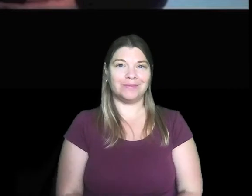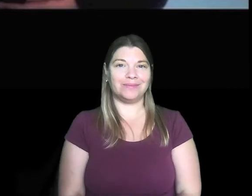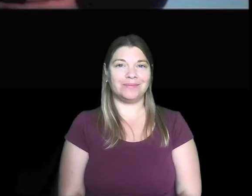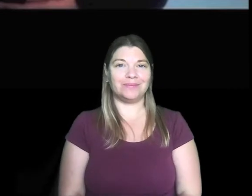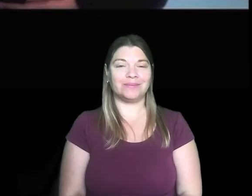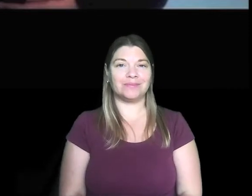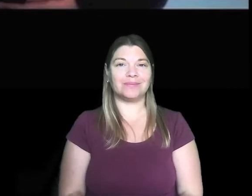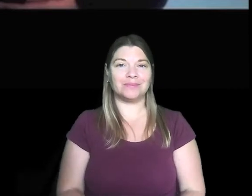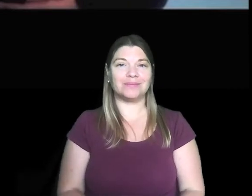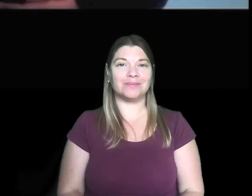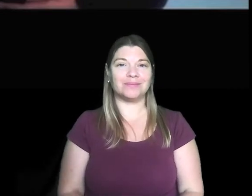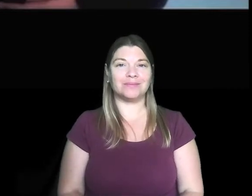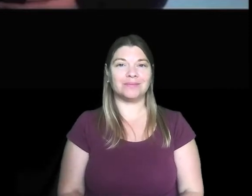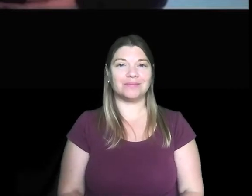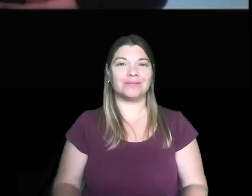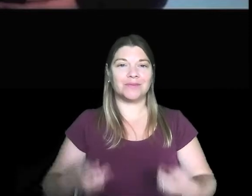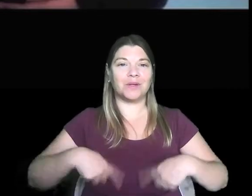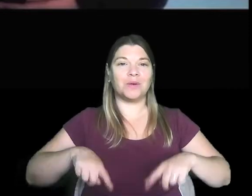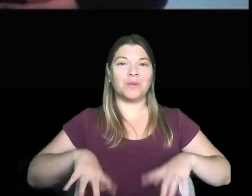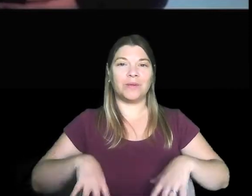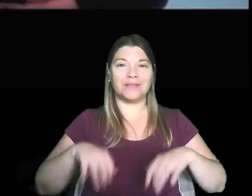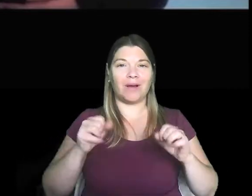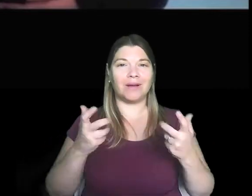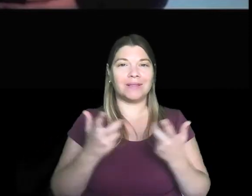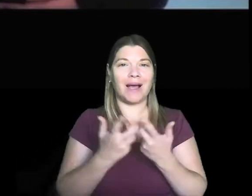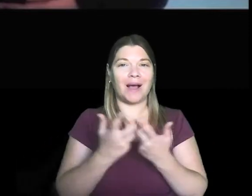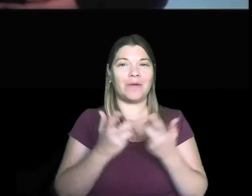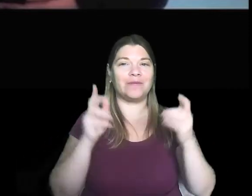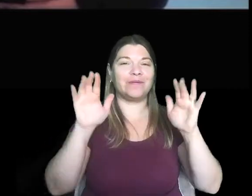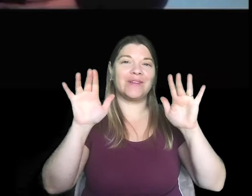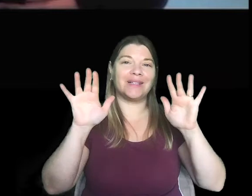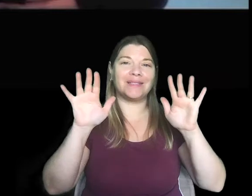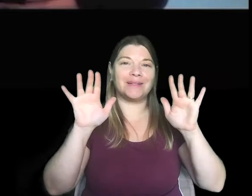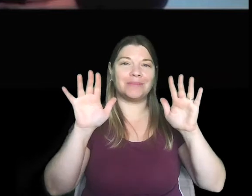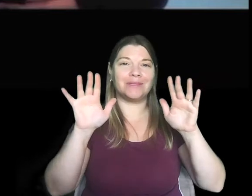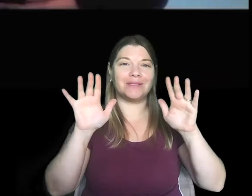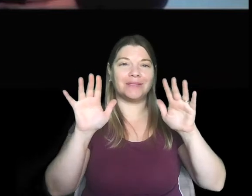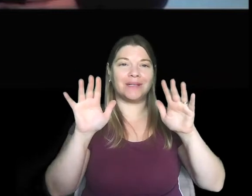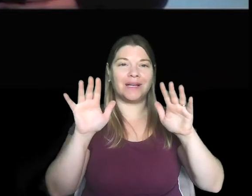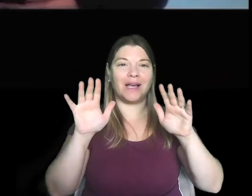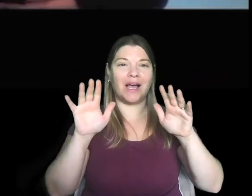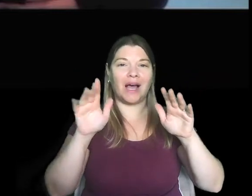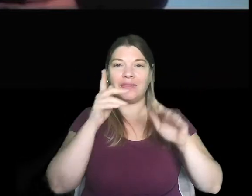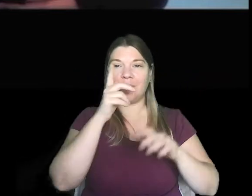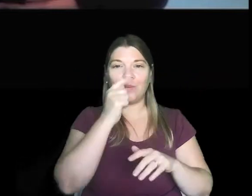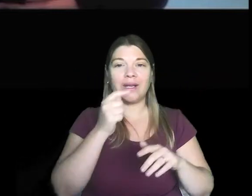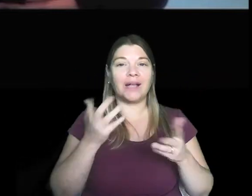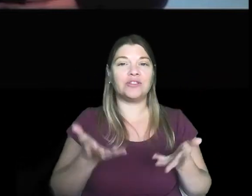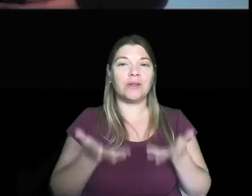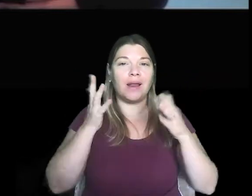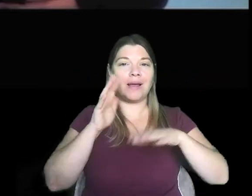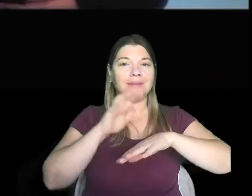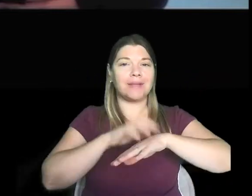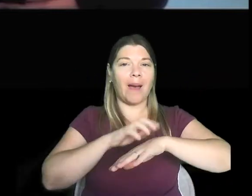We will begin by taking our fingertips and lightly tapping them on a surface of the body.